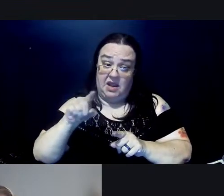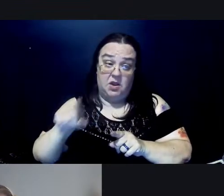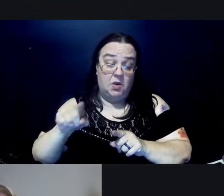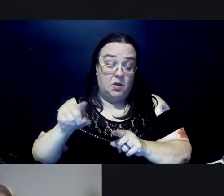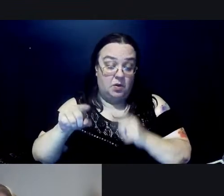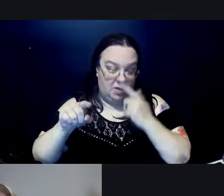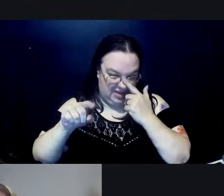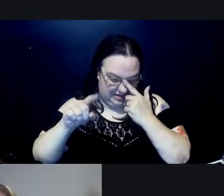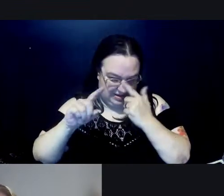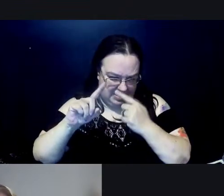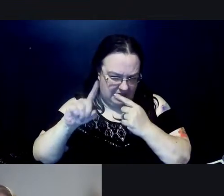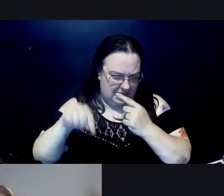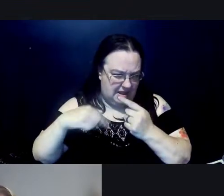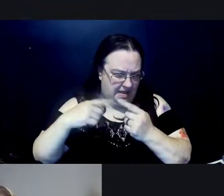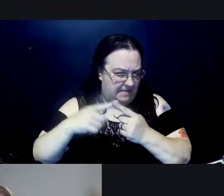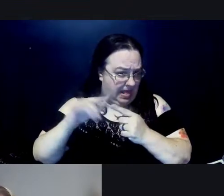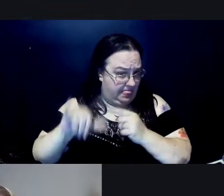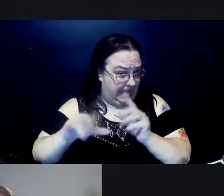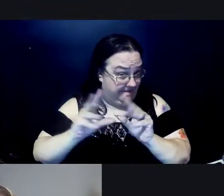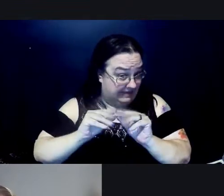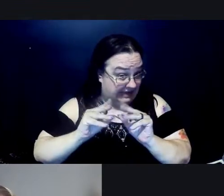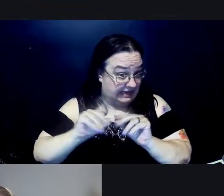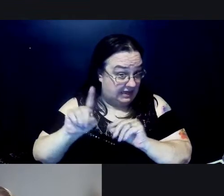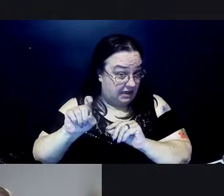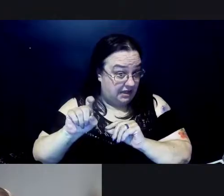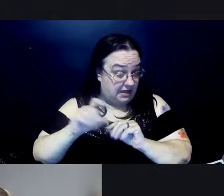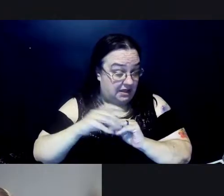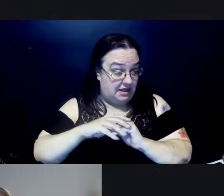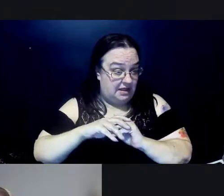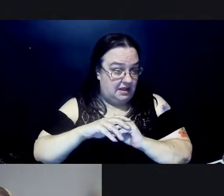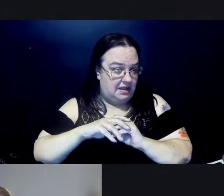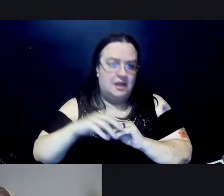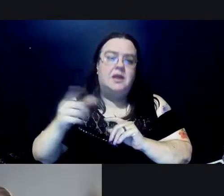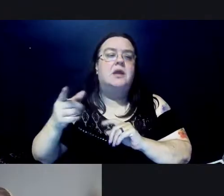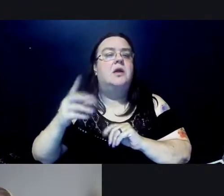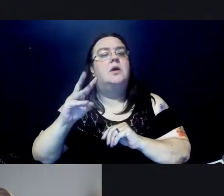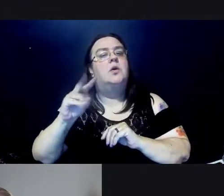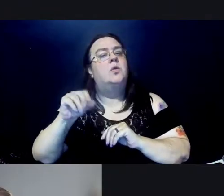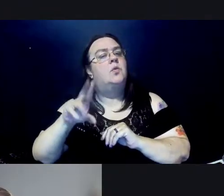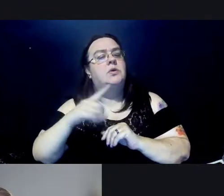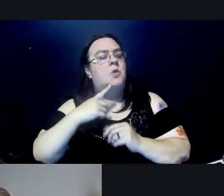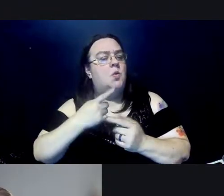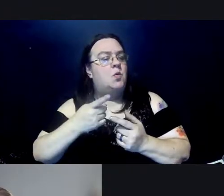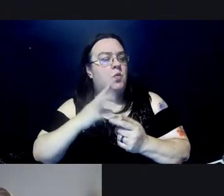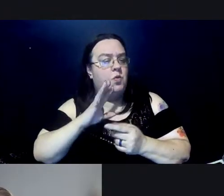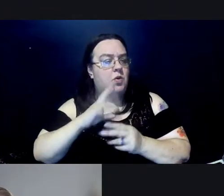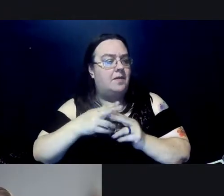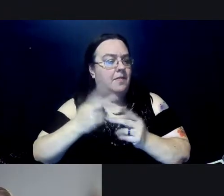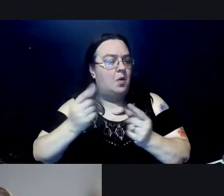of the contents of that meeting? What are you referring to, sir?